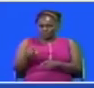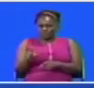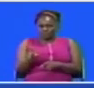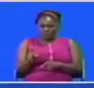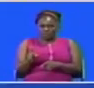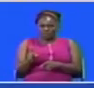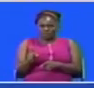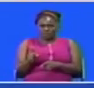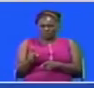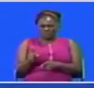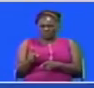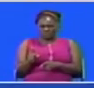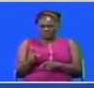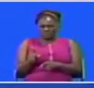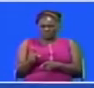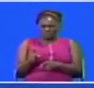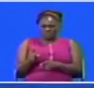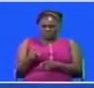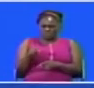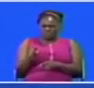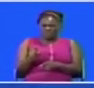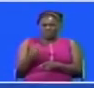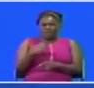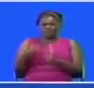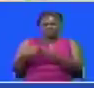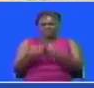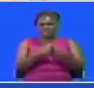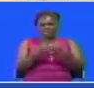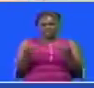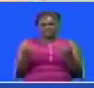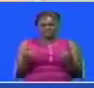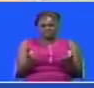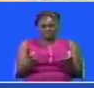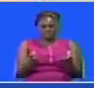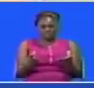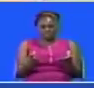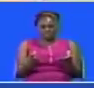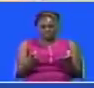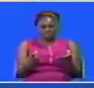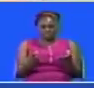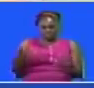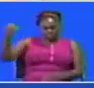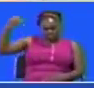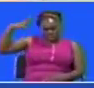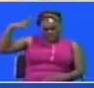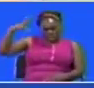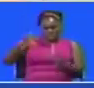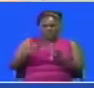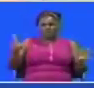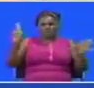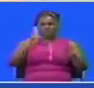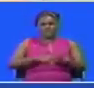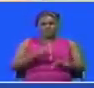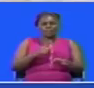organic products, however, these farmers still face a number of challenges. Kiangazi na siti kwa sehemu hii, lakini